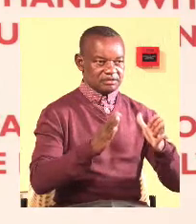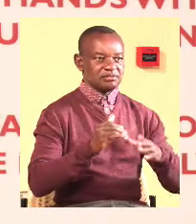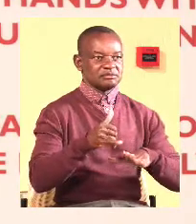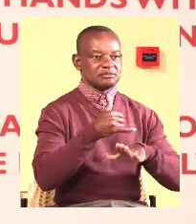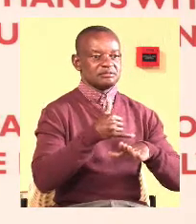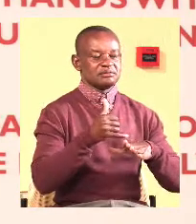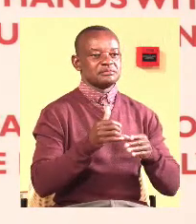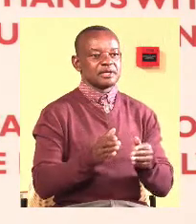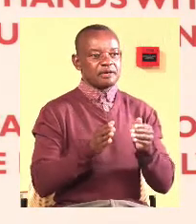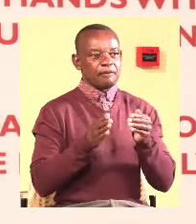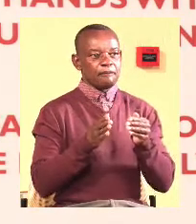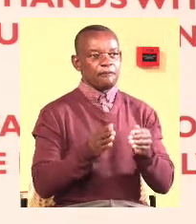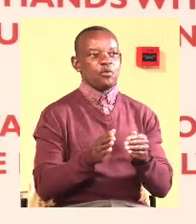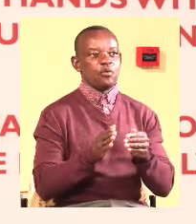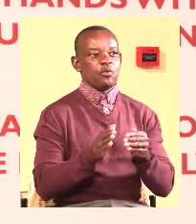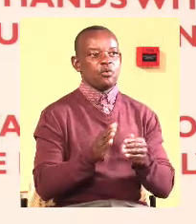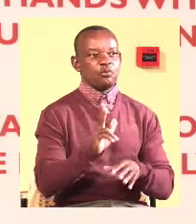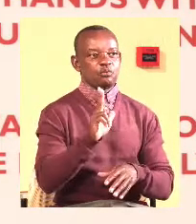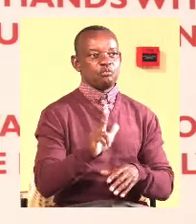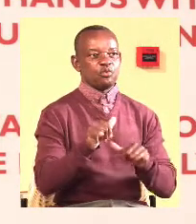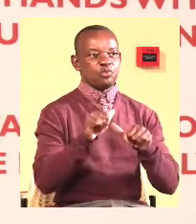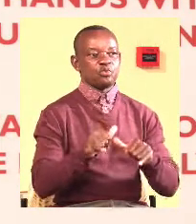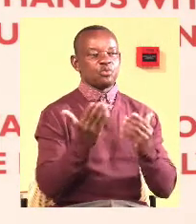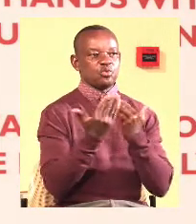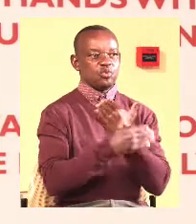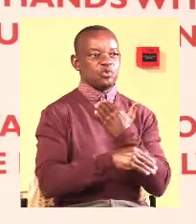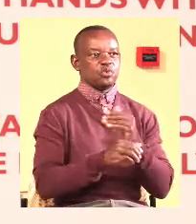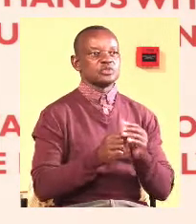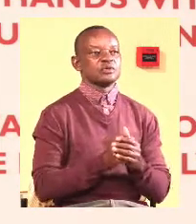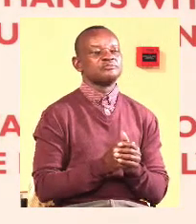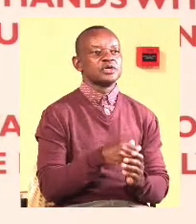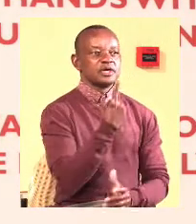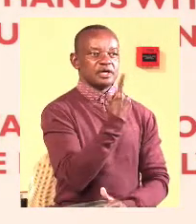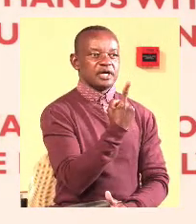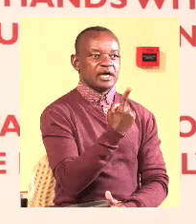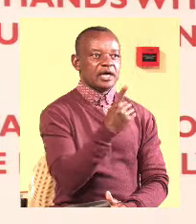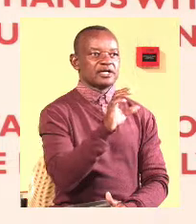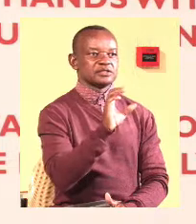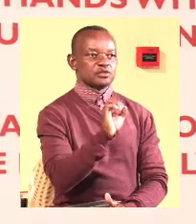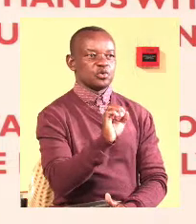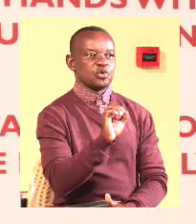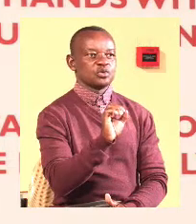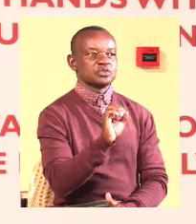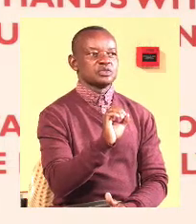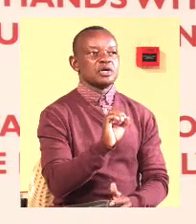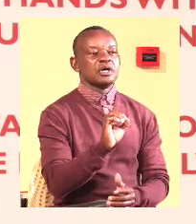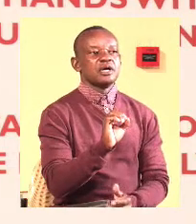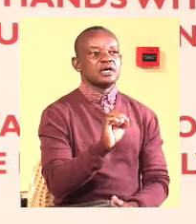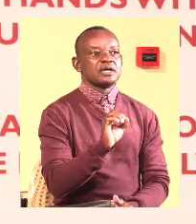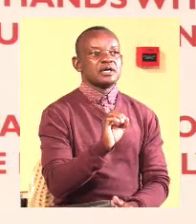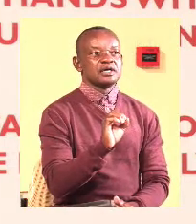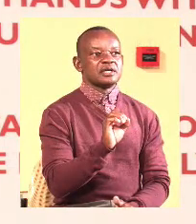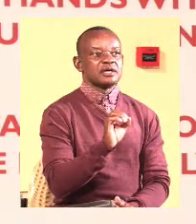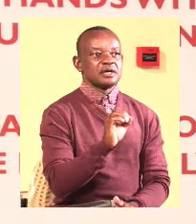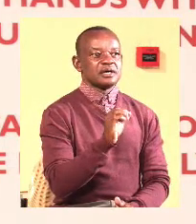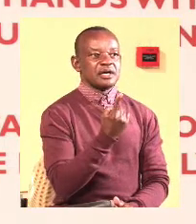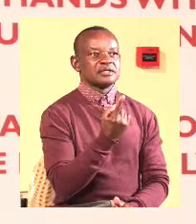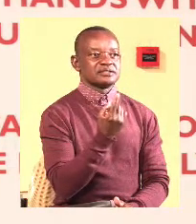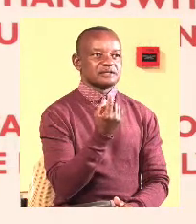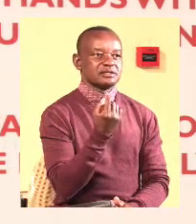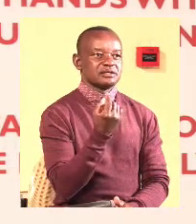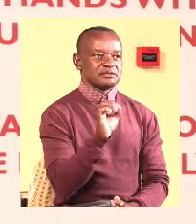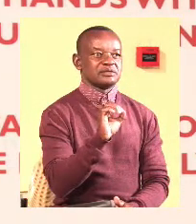by yesterday they have done 116 testing, and I want to assure that